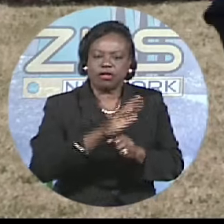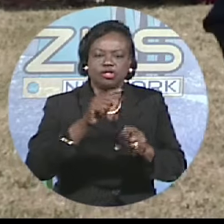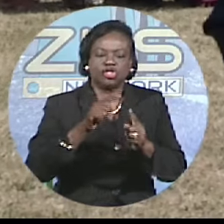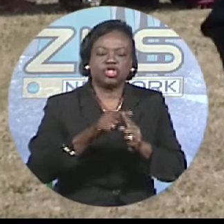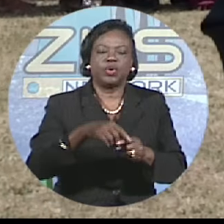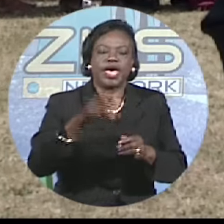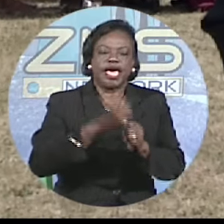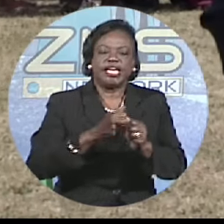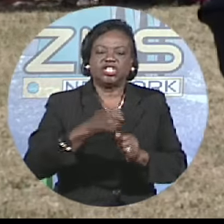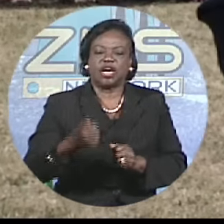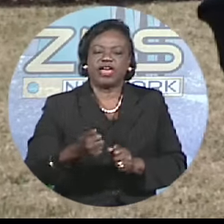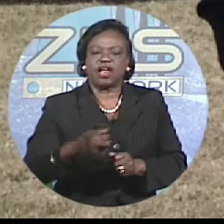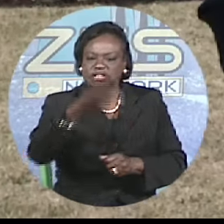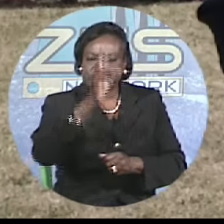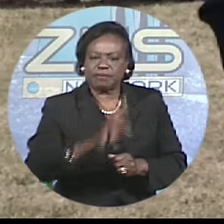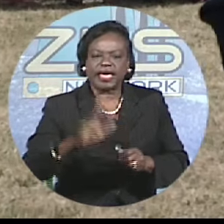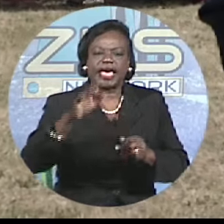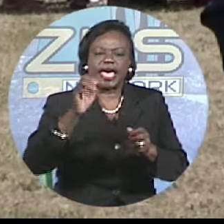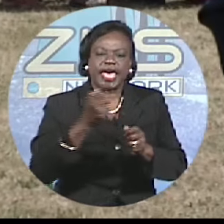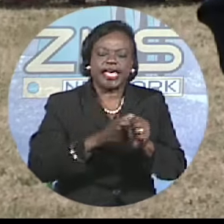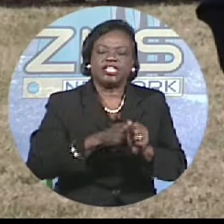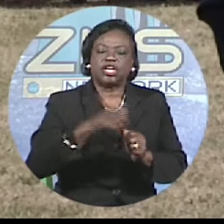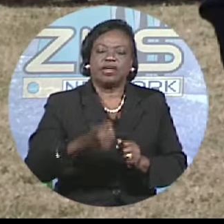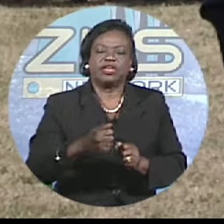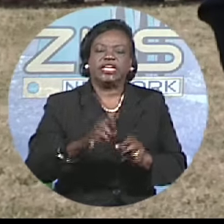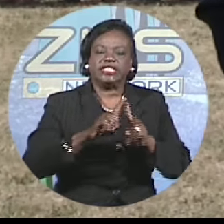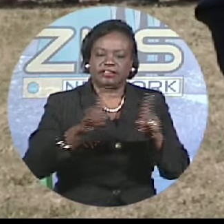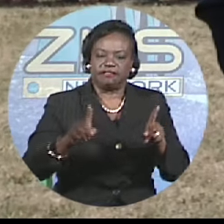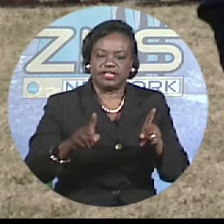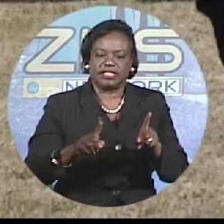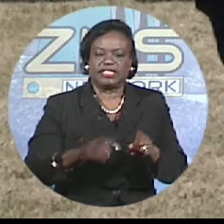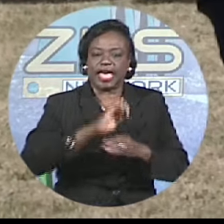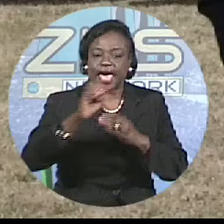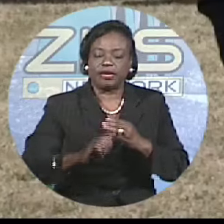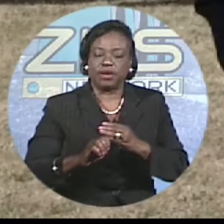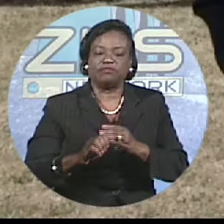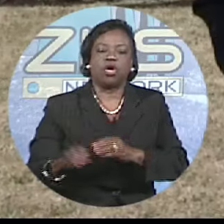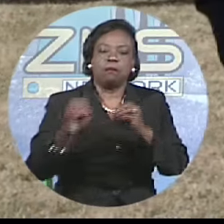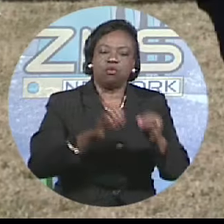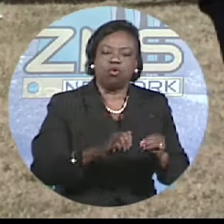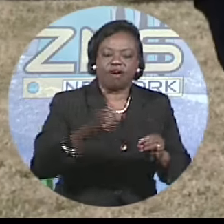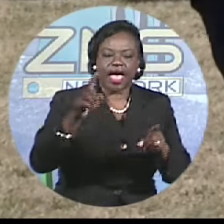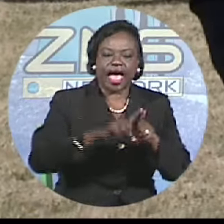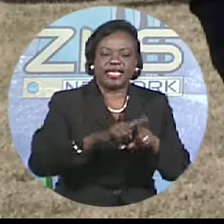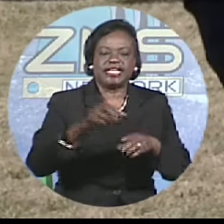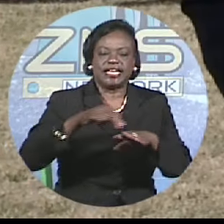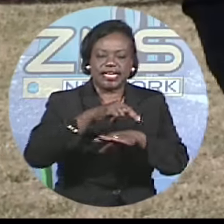after Election Day, we must come together and move forward as a nation. Clint Watson, ZNS Network News.